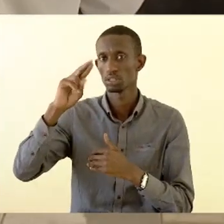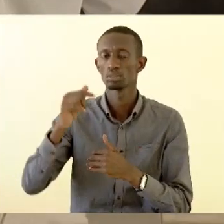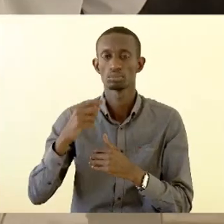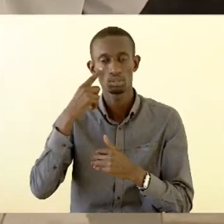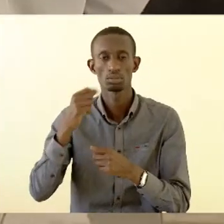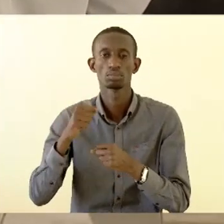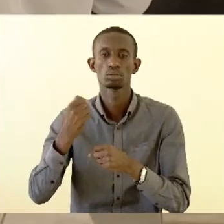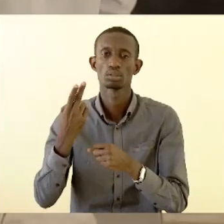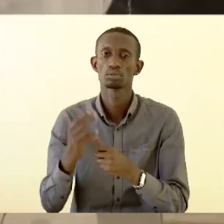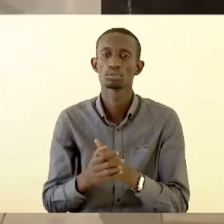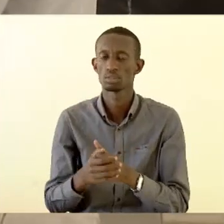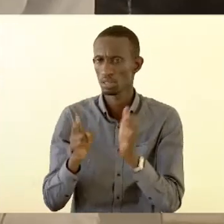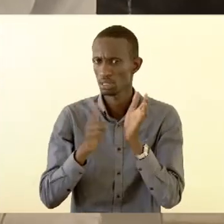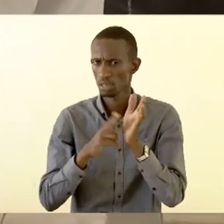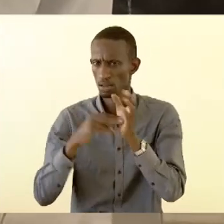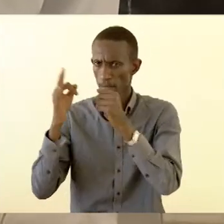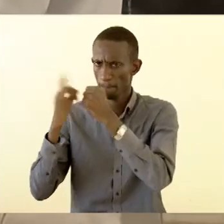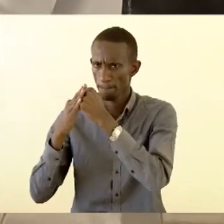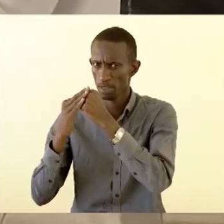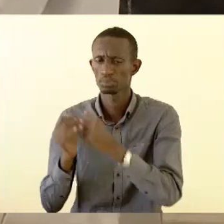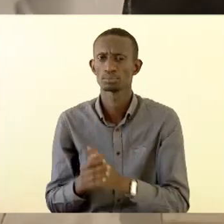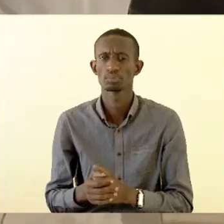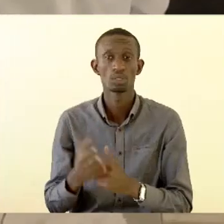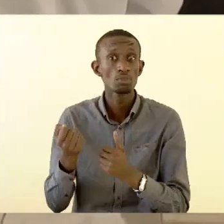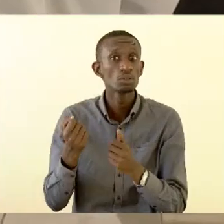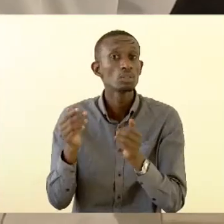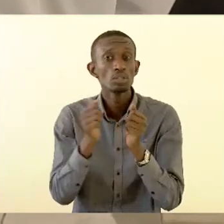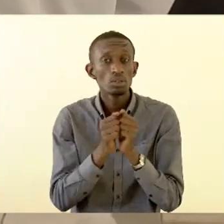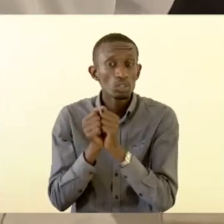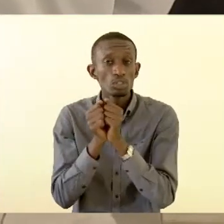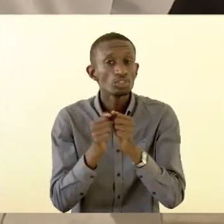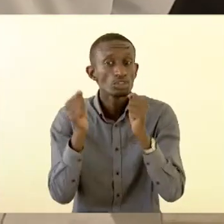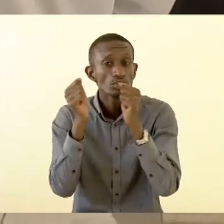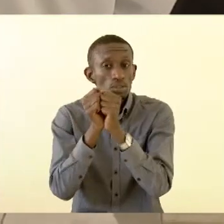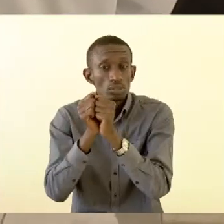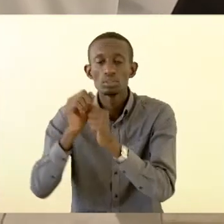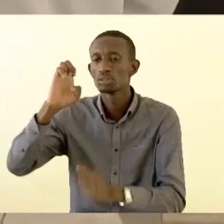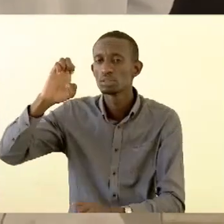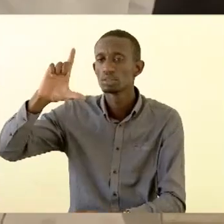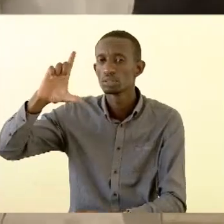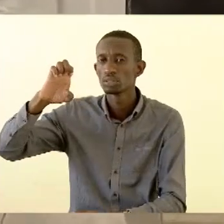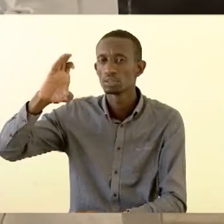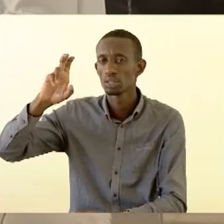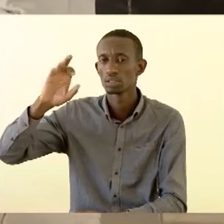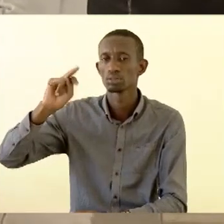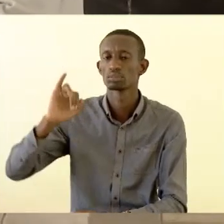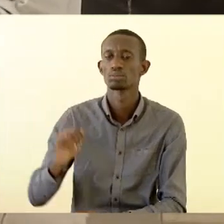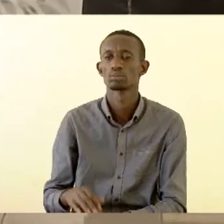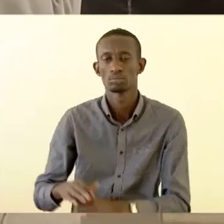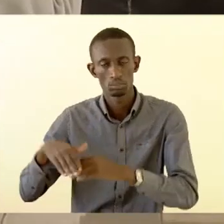can contain a maximum of 8. Now we have 10 electrons, and 1 is remaining, which will go in the